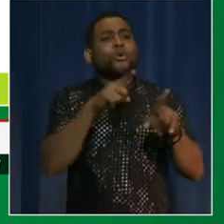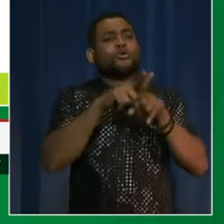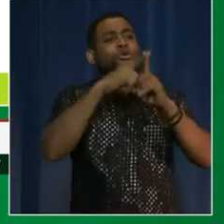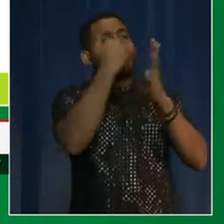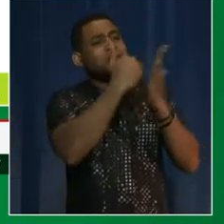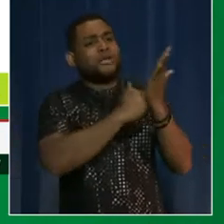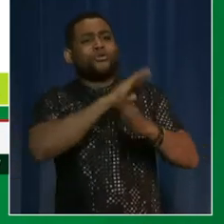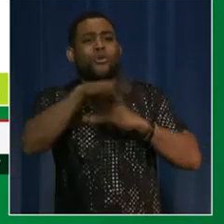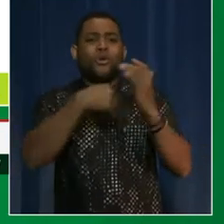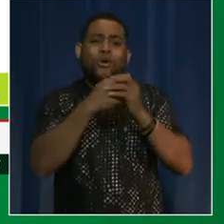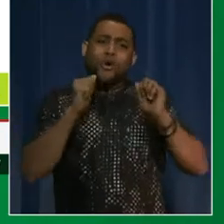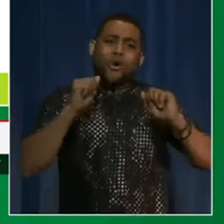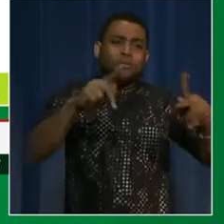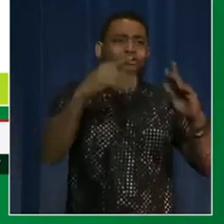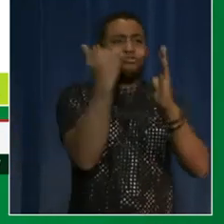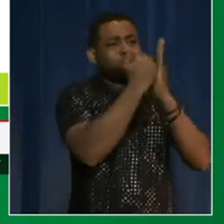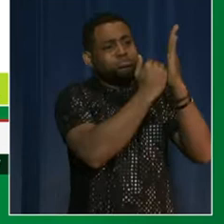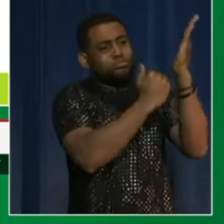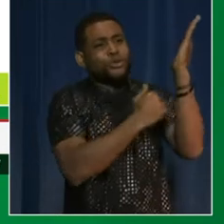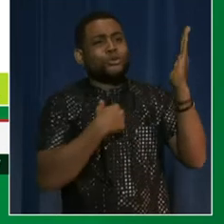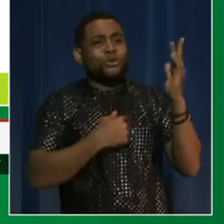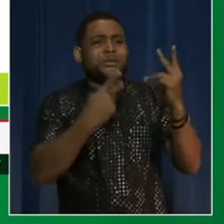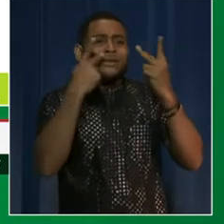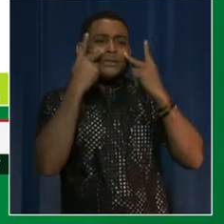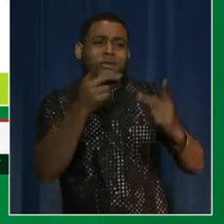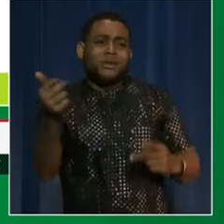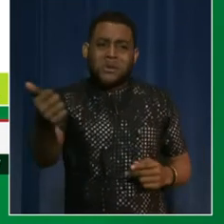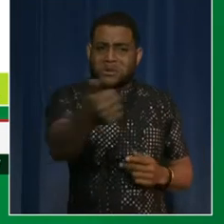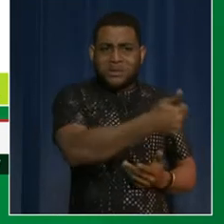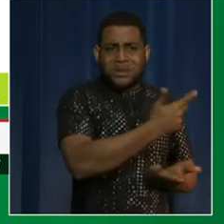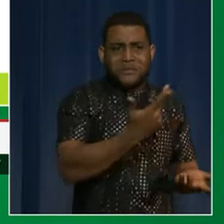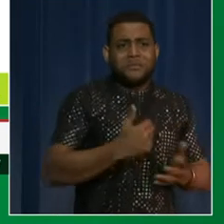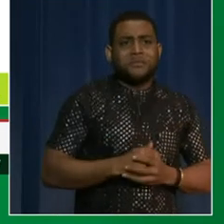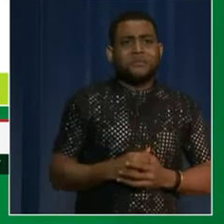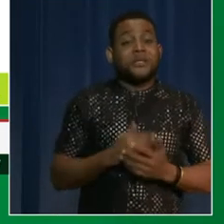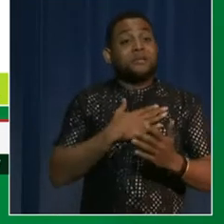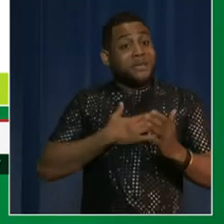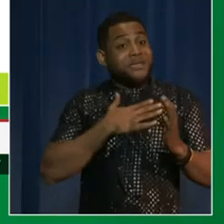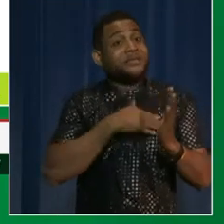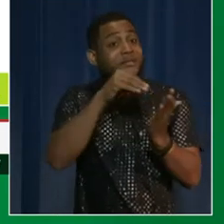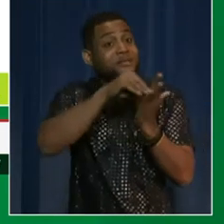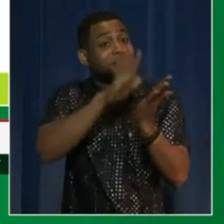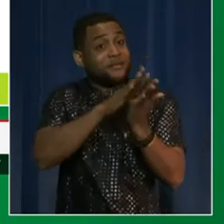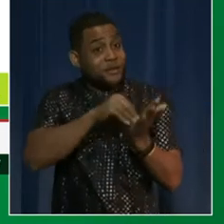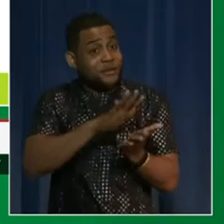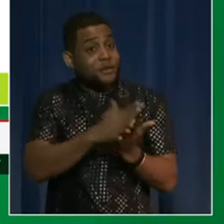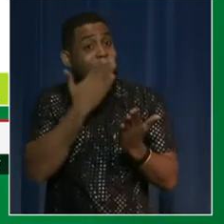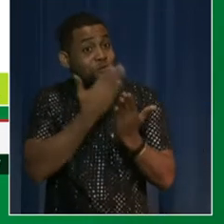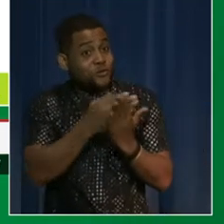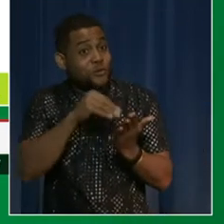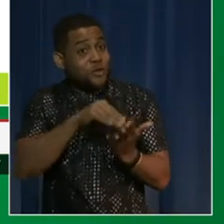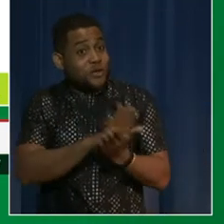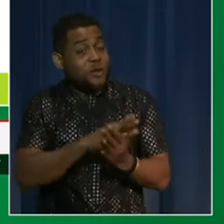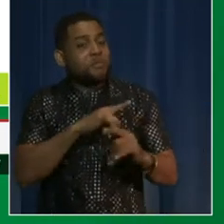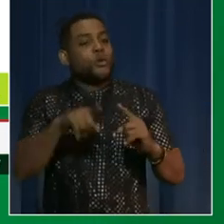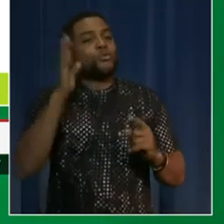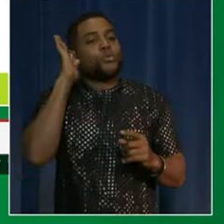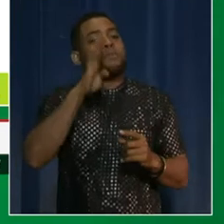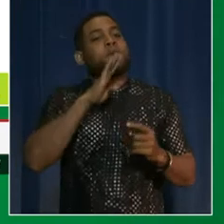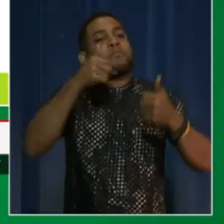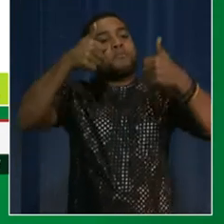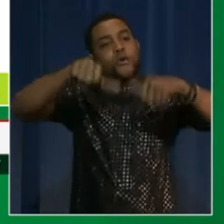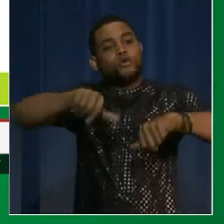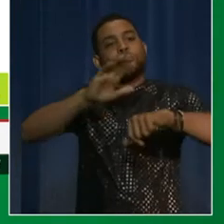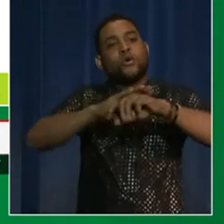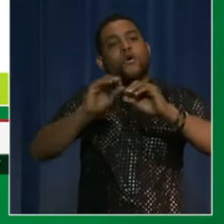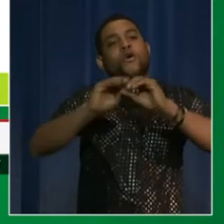remember to take home today. Take good notes, but remember, it's all going to be posted at ObviouslyDC.gov. And when you see an